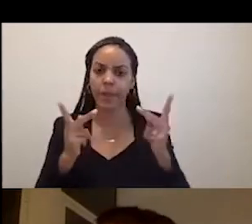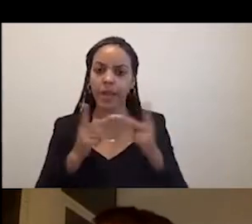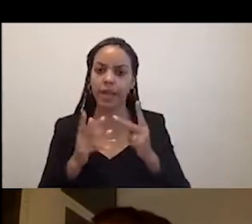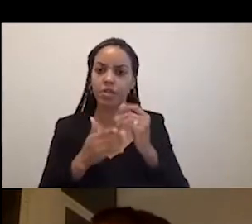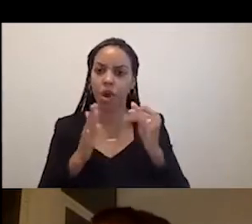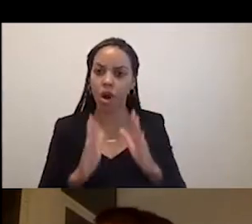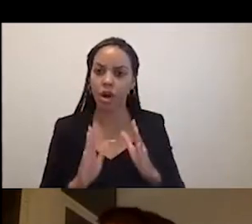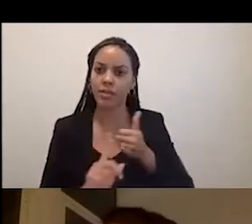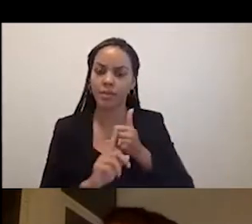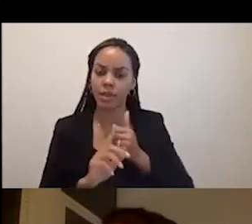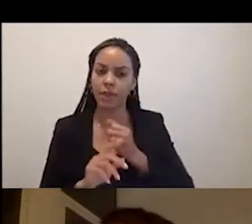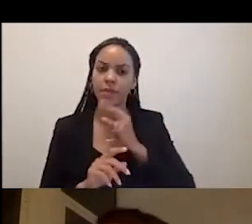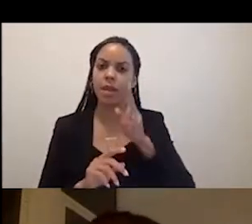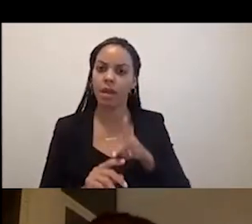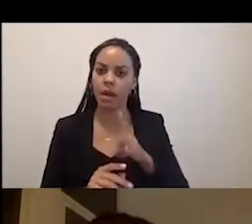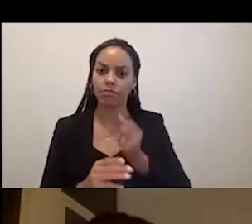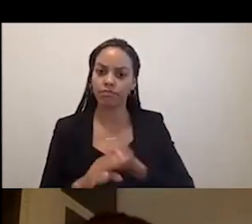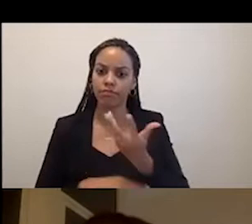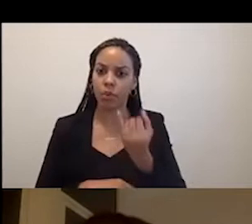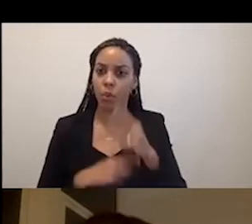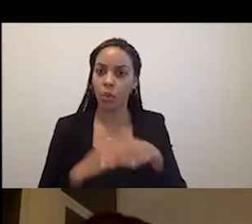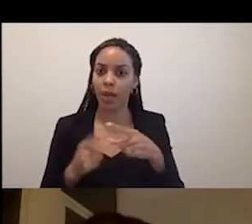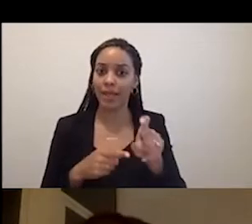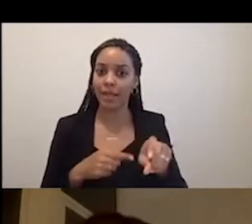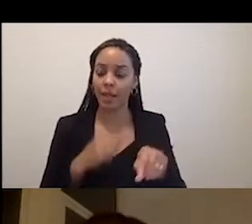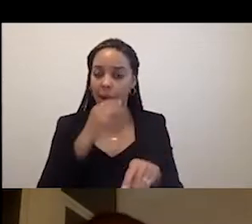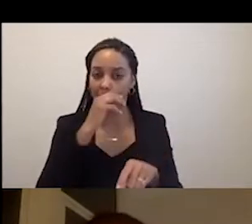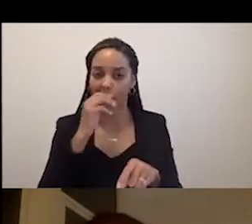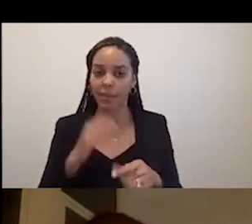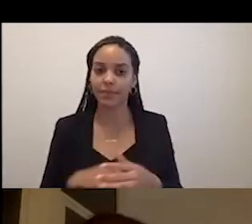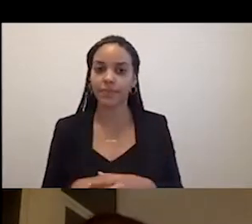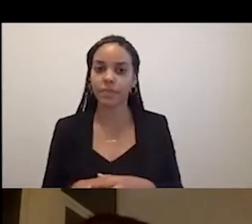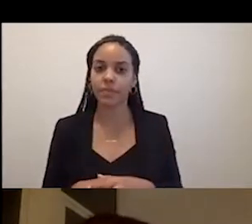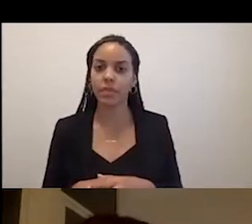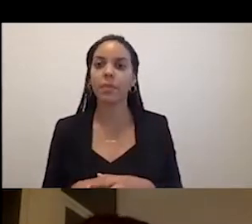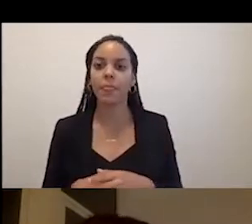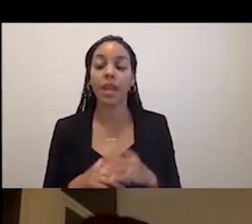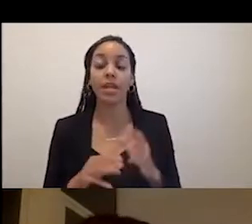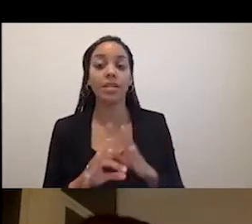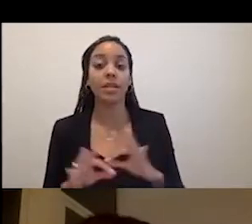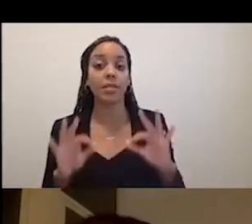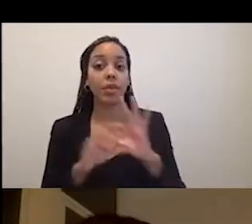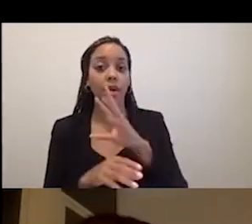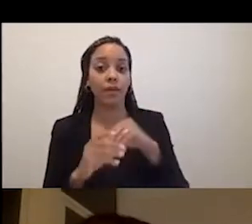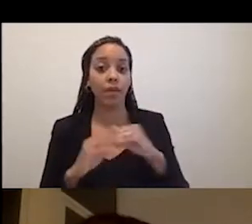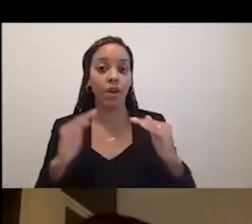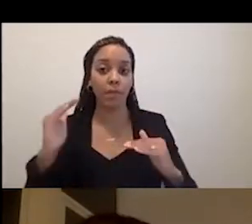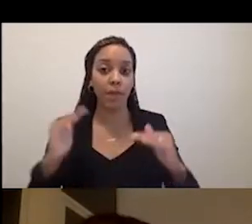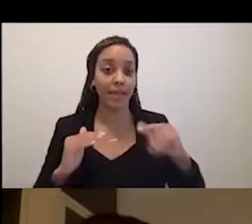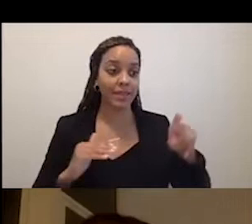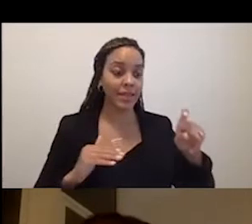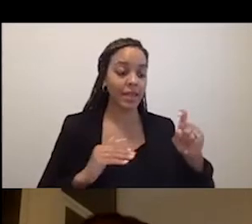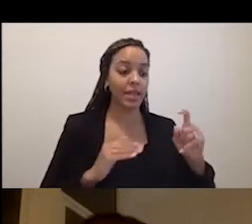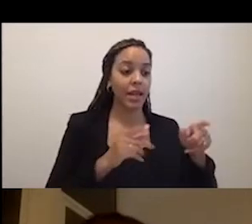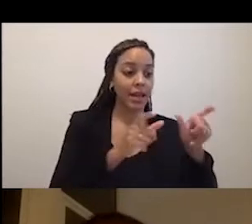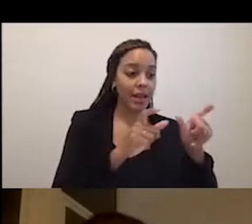to. This happens with artists individually and collectively, and involves balancing the needs of the individual and the whole community. So